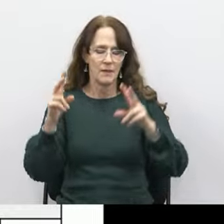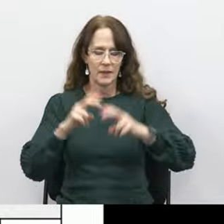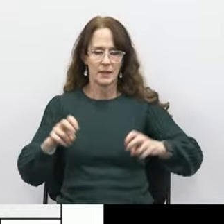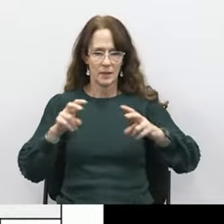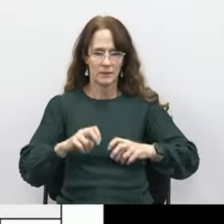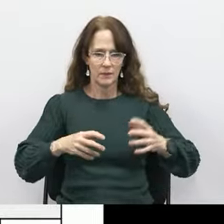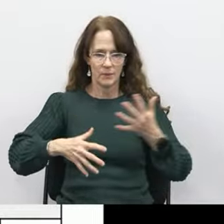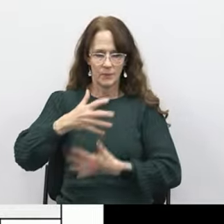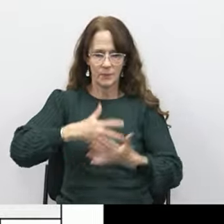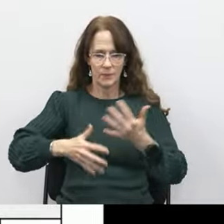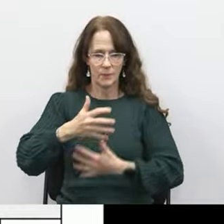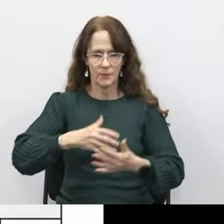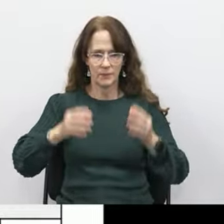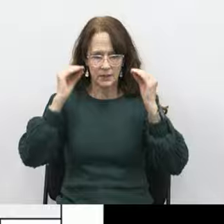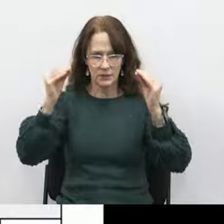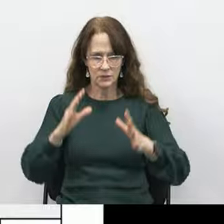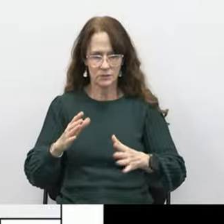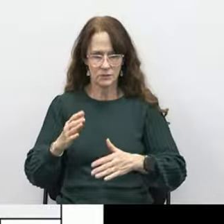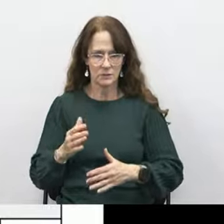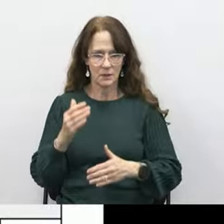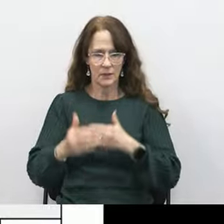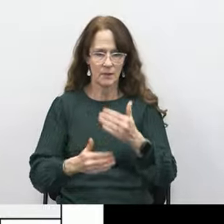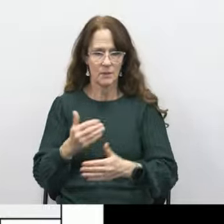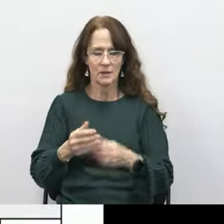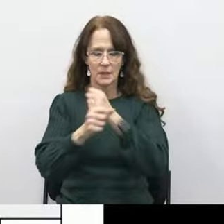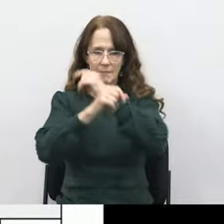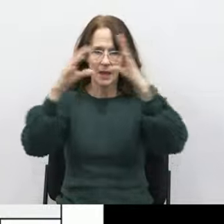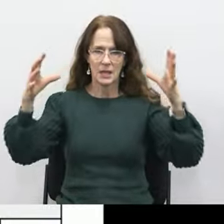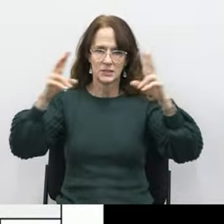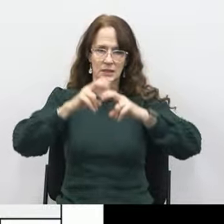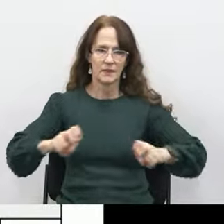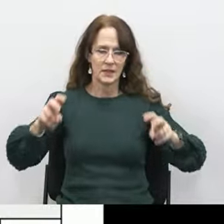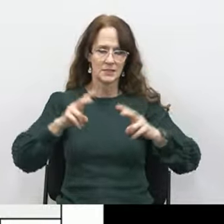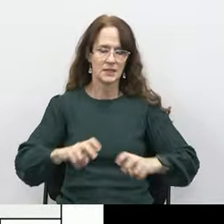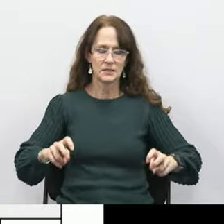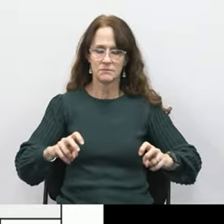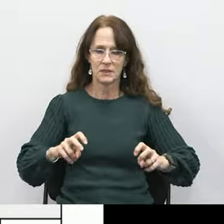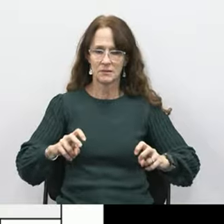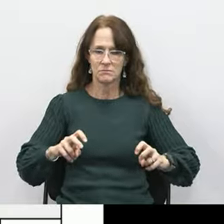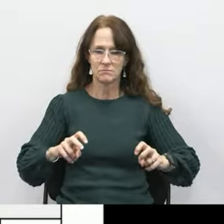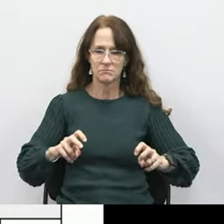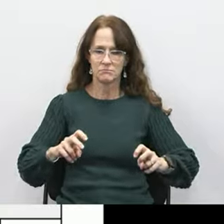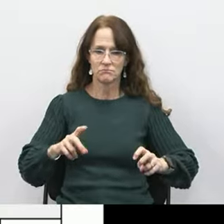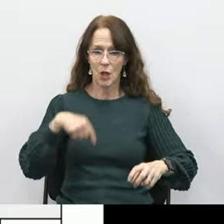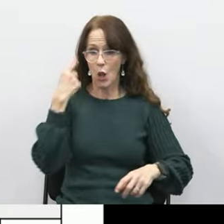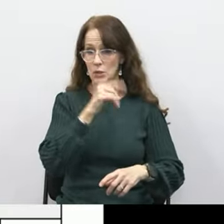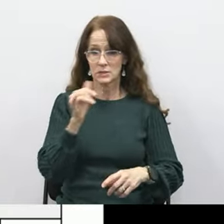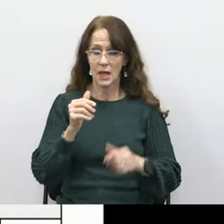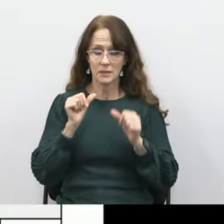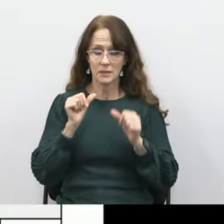engagement of teachers in that process, and then what we imagine the assessment looks like going forward. Mr.